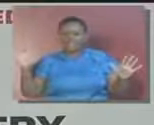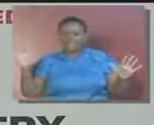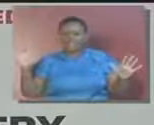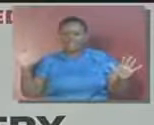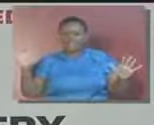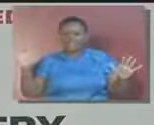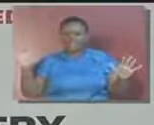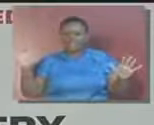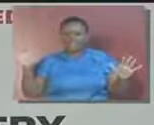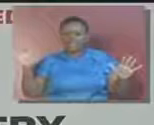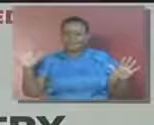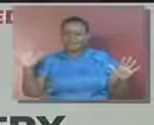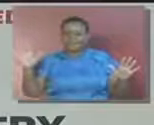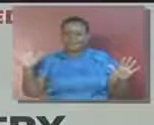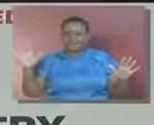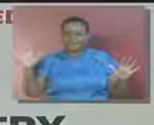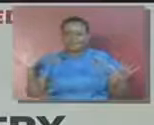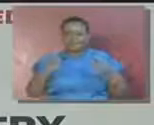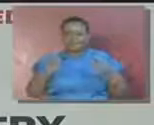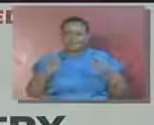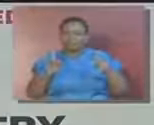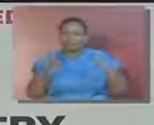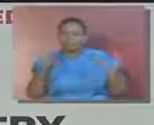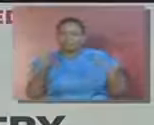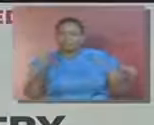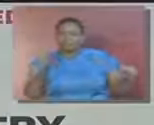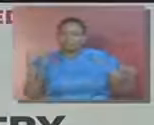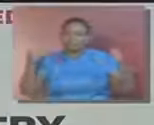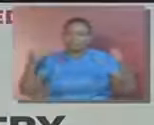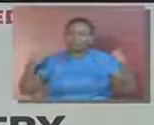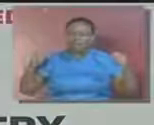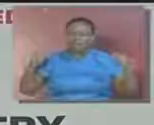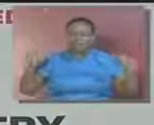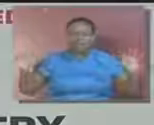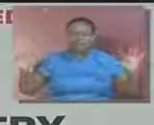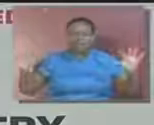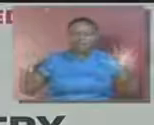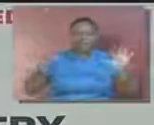people are trying to make the causal link between strokes,